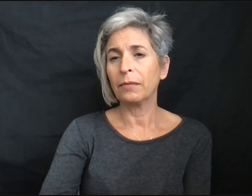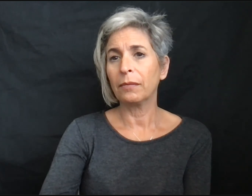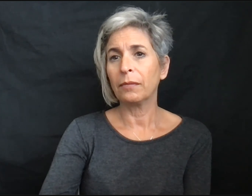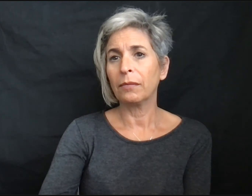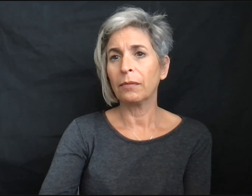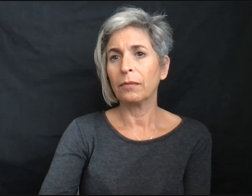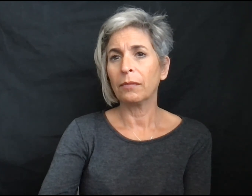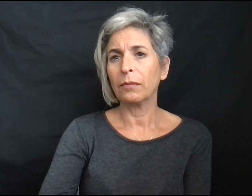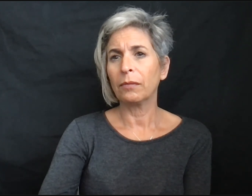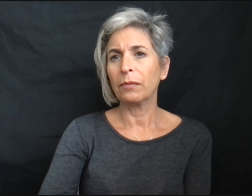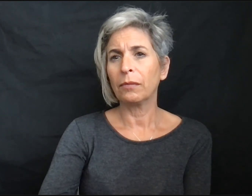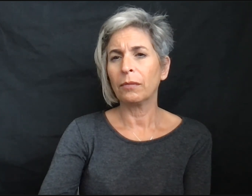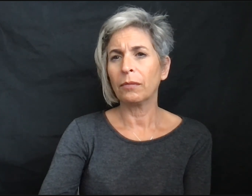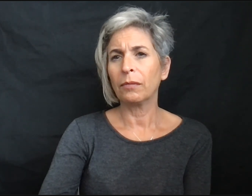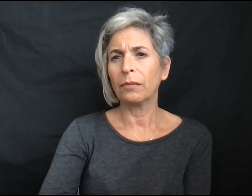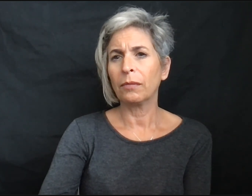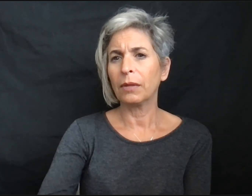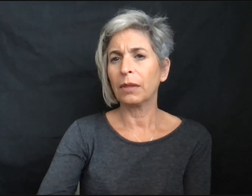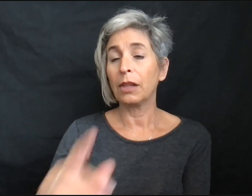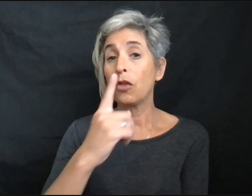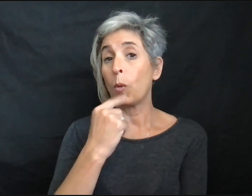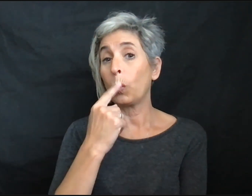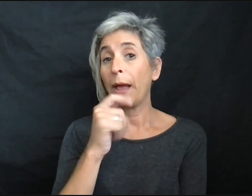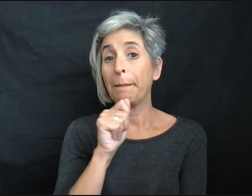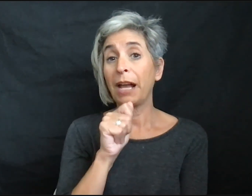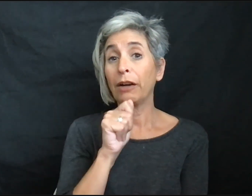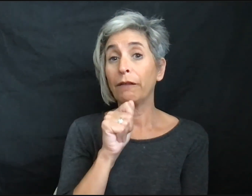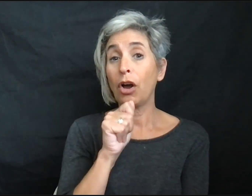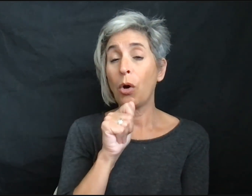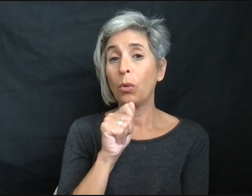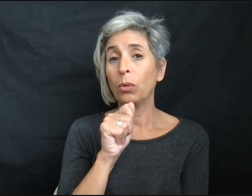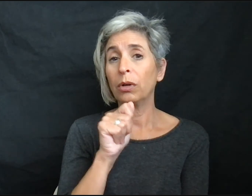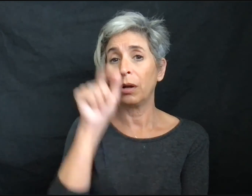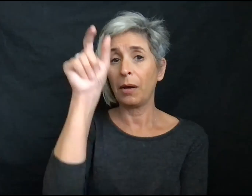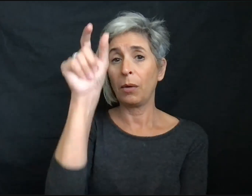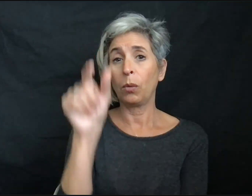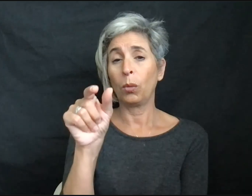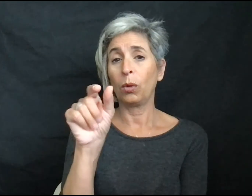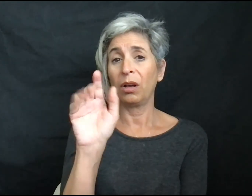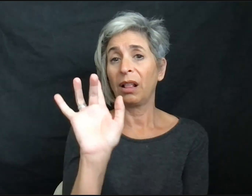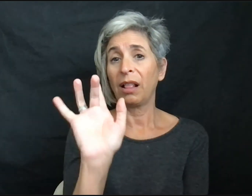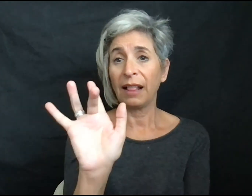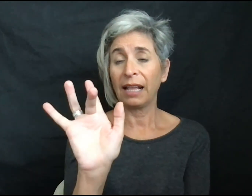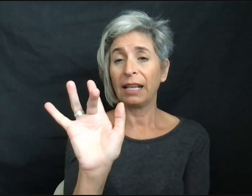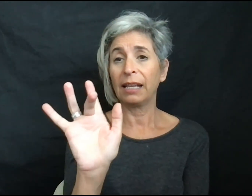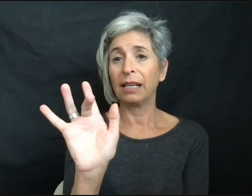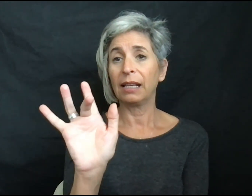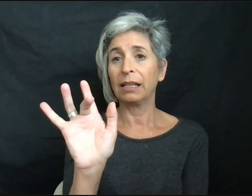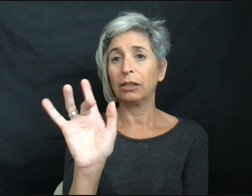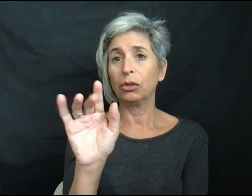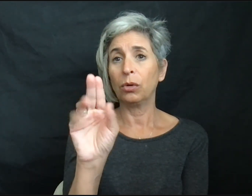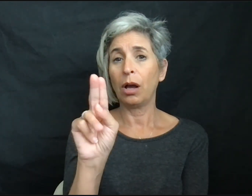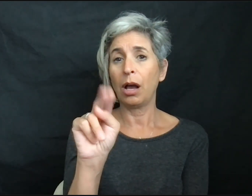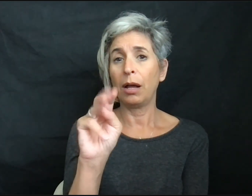Just hit the mic button, the red microphone button on your toolbar, and you will unmute yourself.